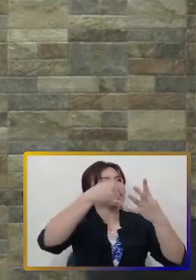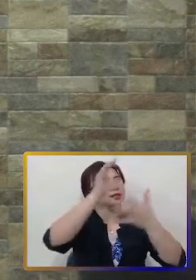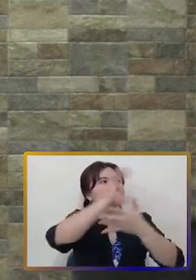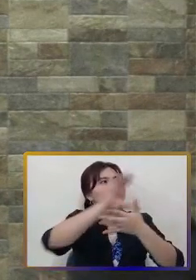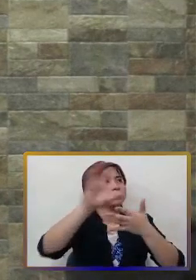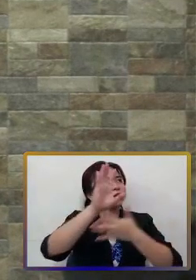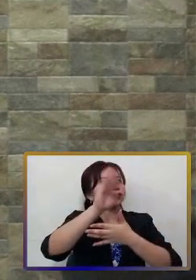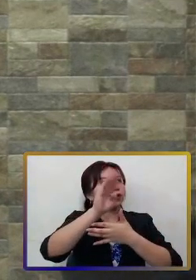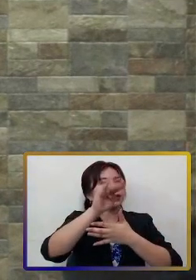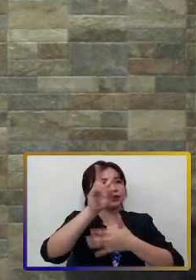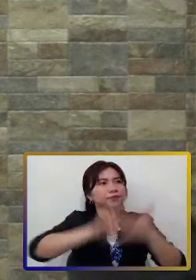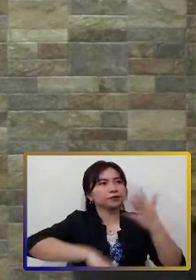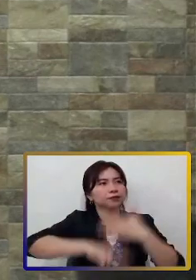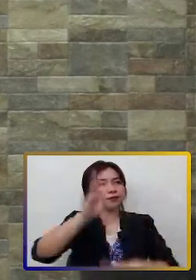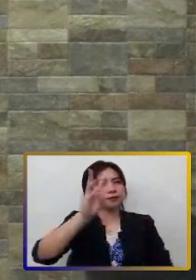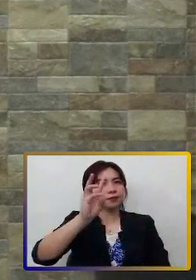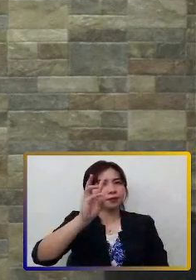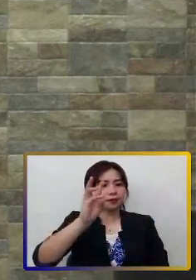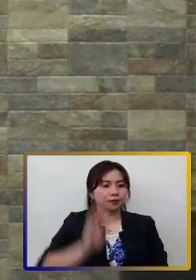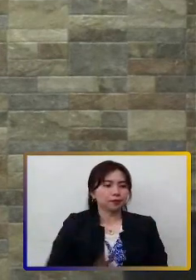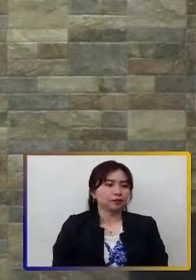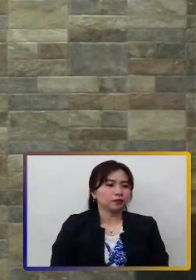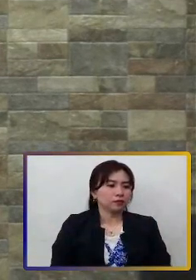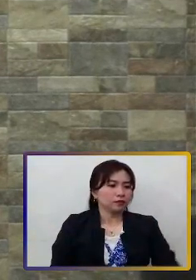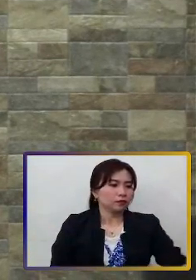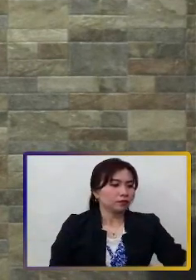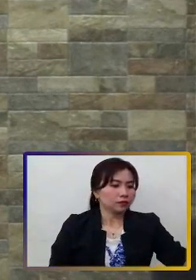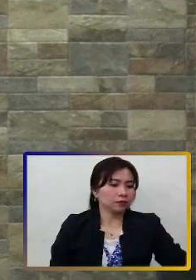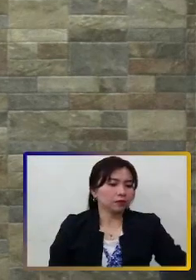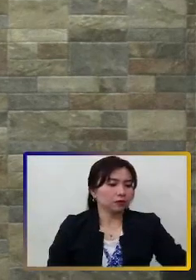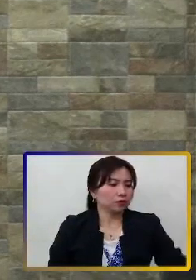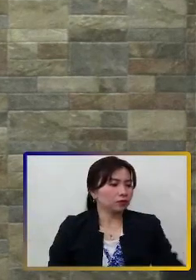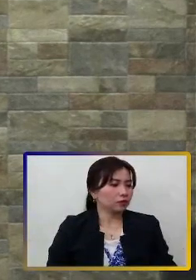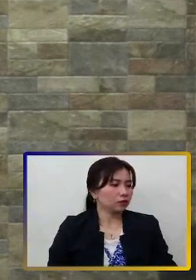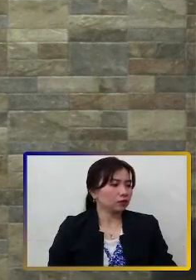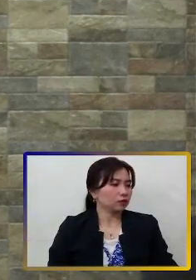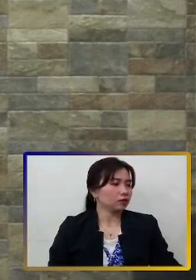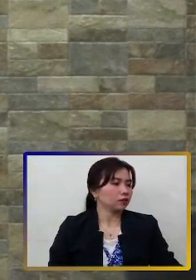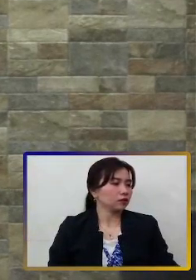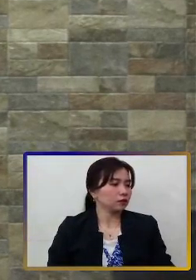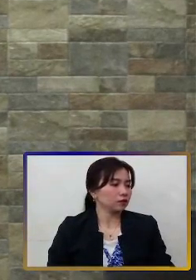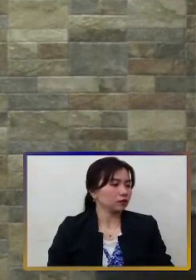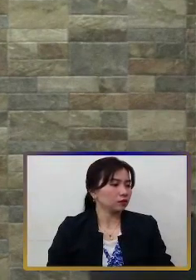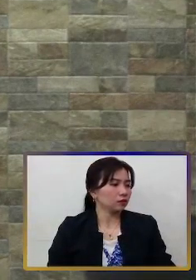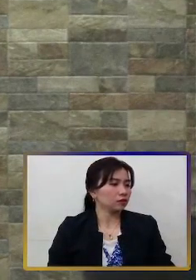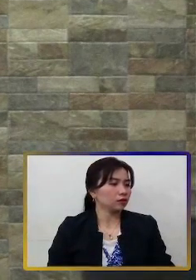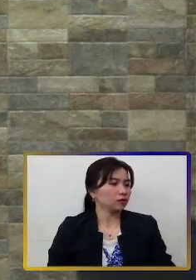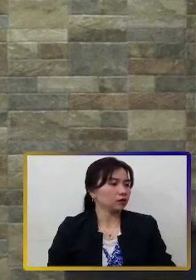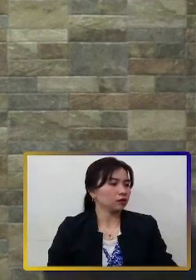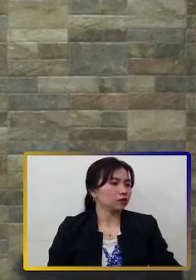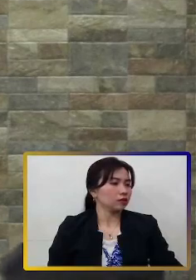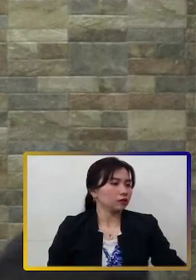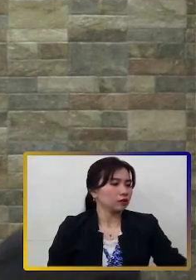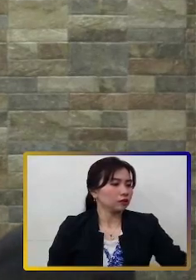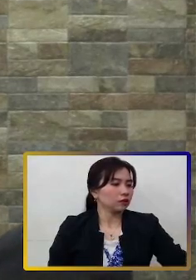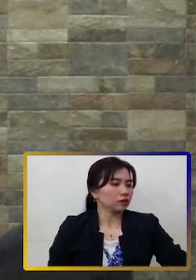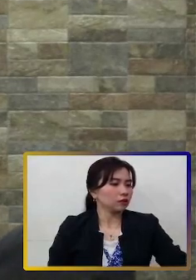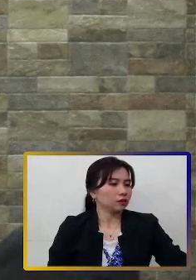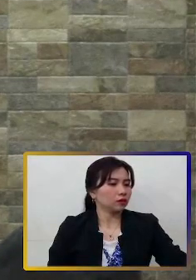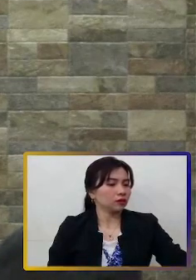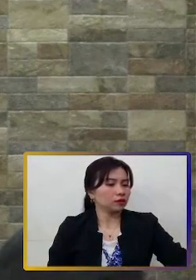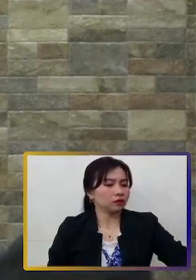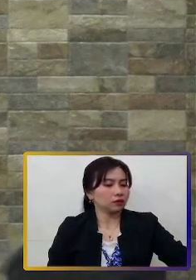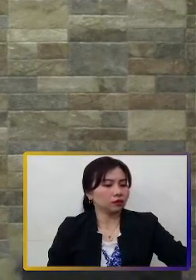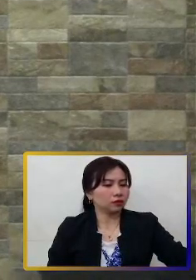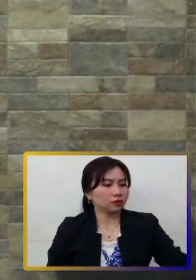preaching this morning We will just focus on the passages on this chapter John chapter 14 verse number sien are